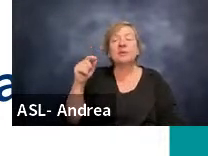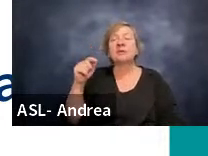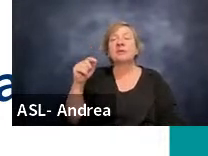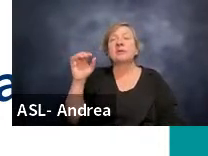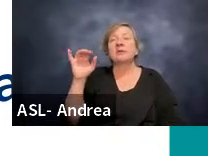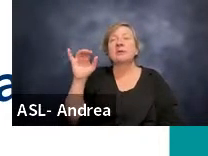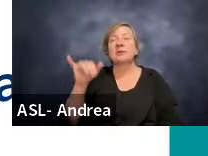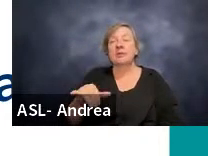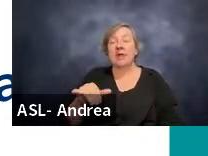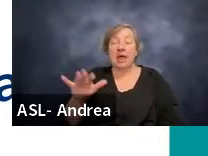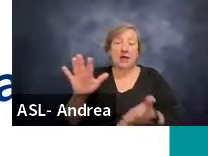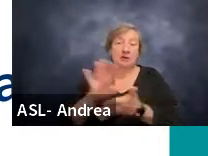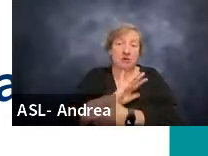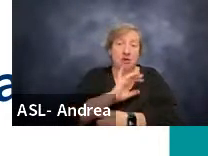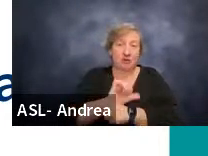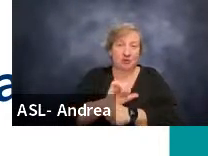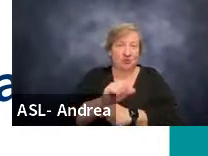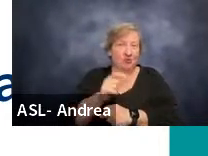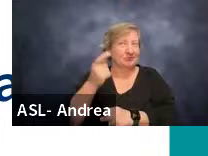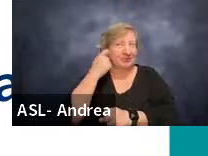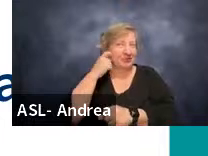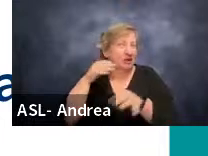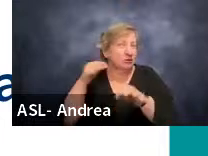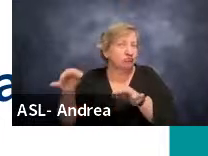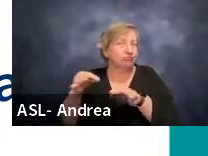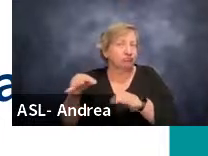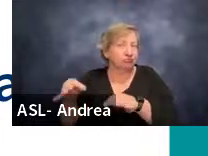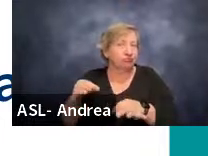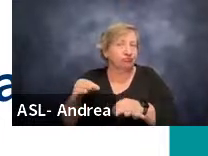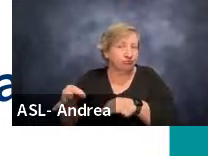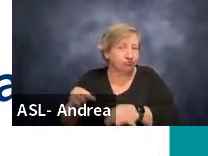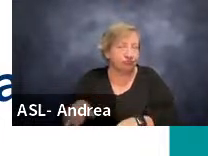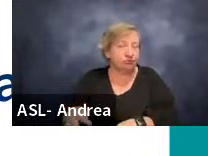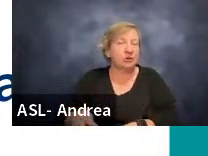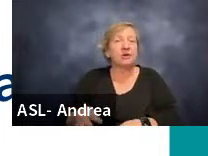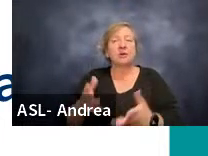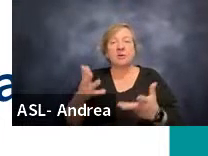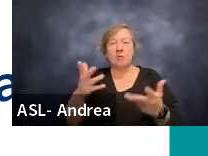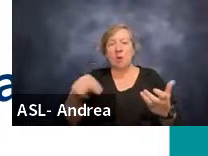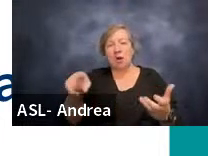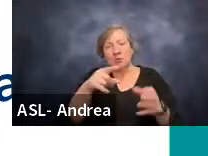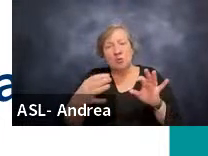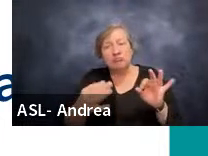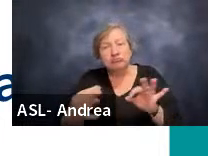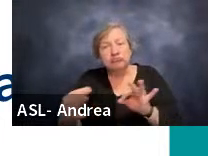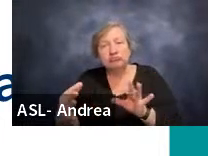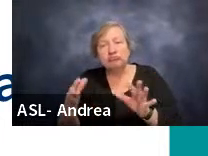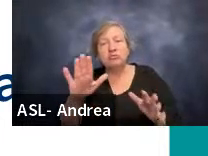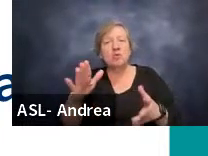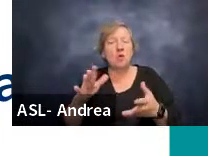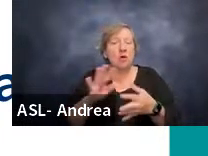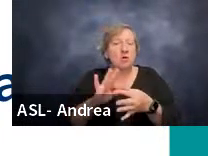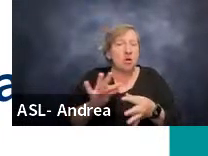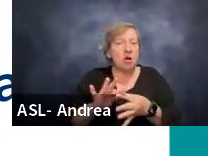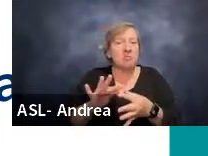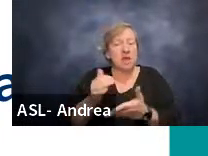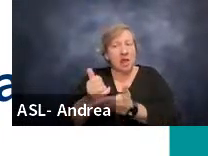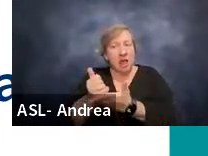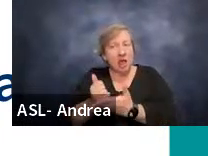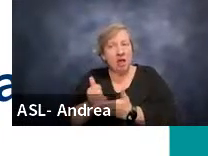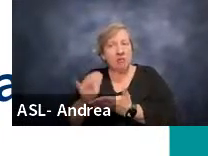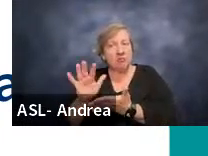the document that you just heard about, and we want you to comment to help make this document as good as